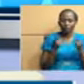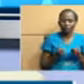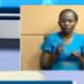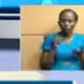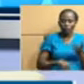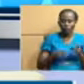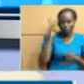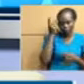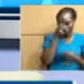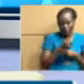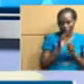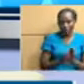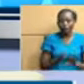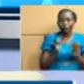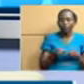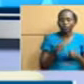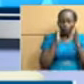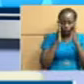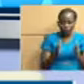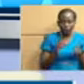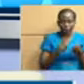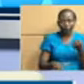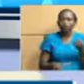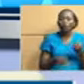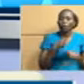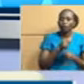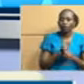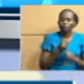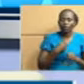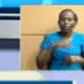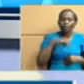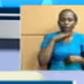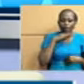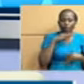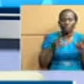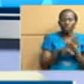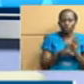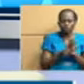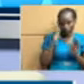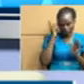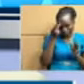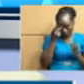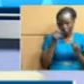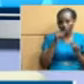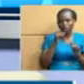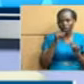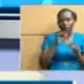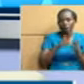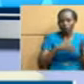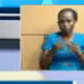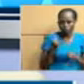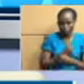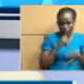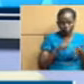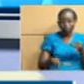the policymakers should be focusing on. One, we need to ensure an adequate legal and policy and institutional framework. But two, we need